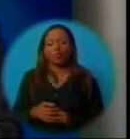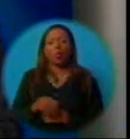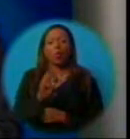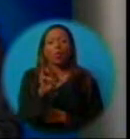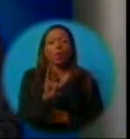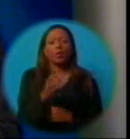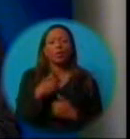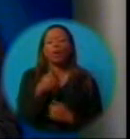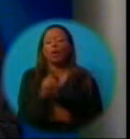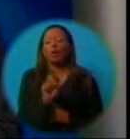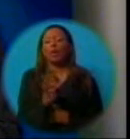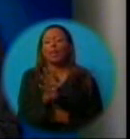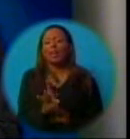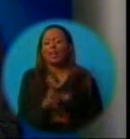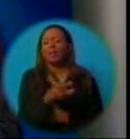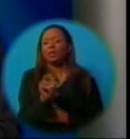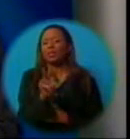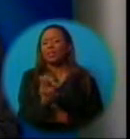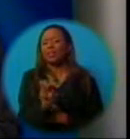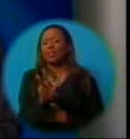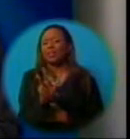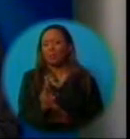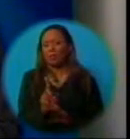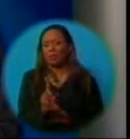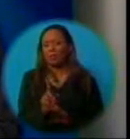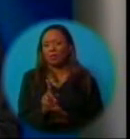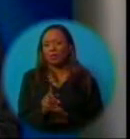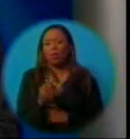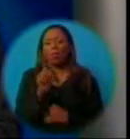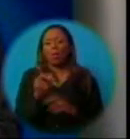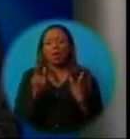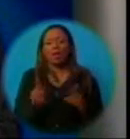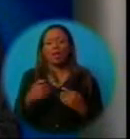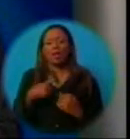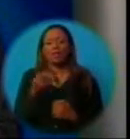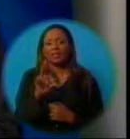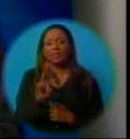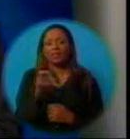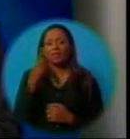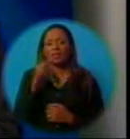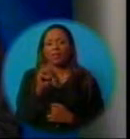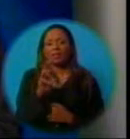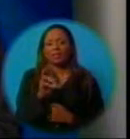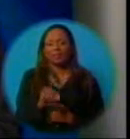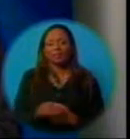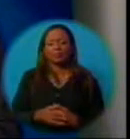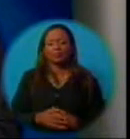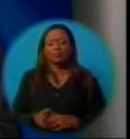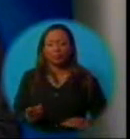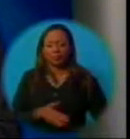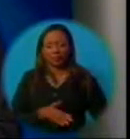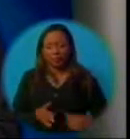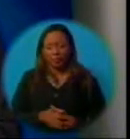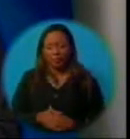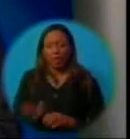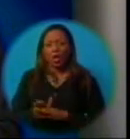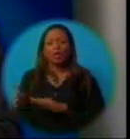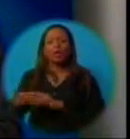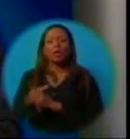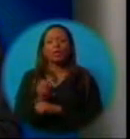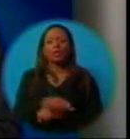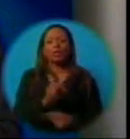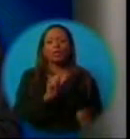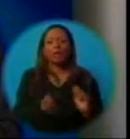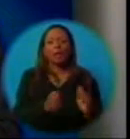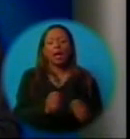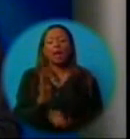Windwards 148 and 231, Holder taking 7 for 60. Meanwhile, Jamaica defeated Trinidad and Tobago by